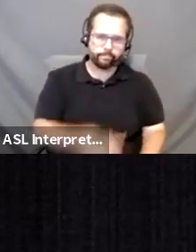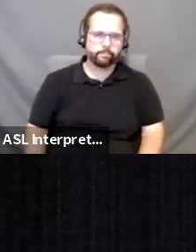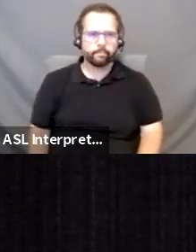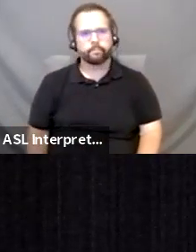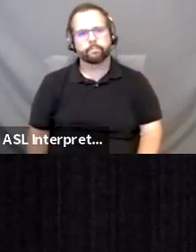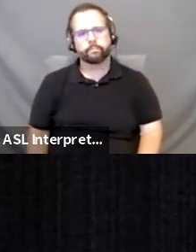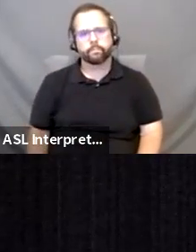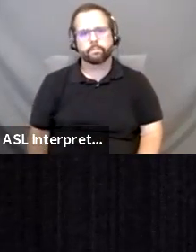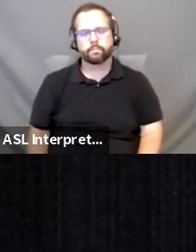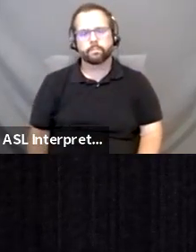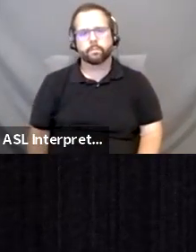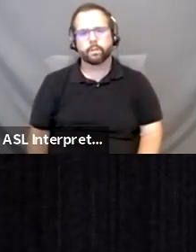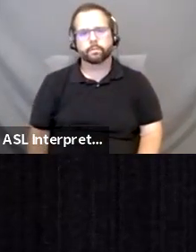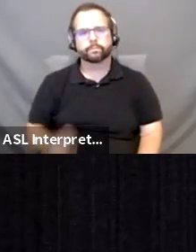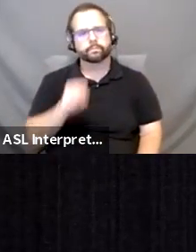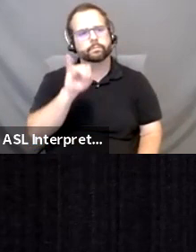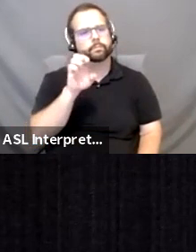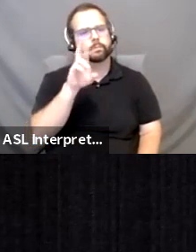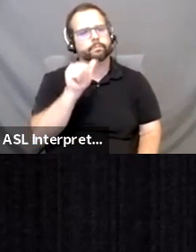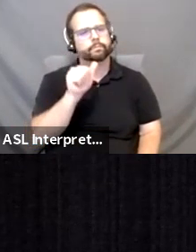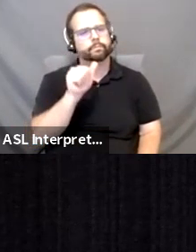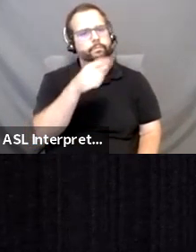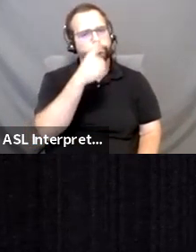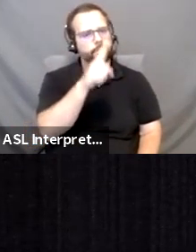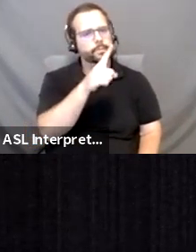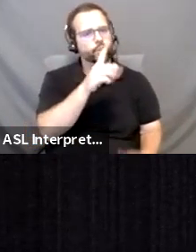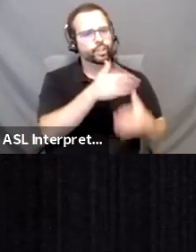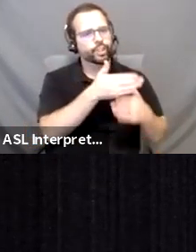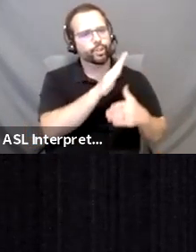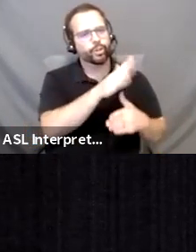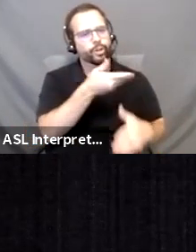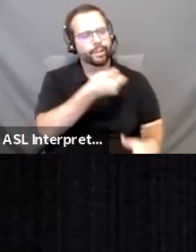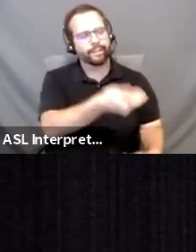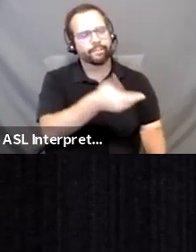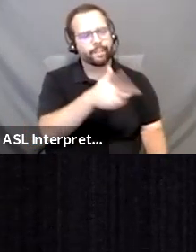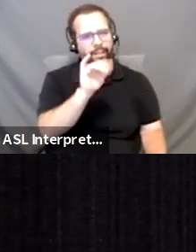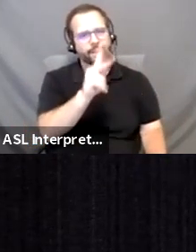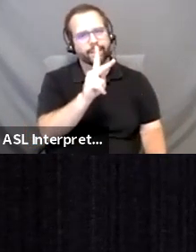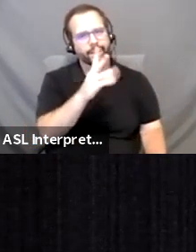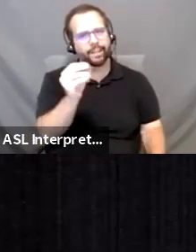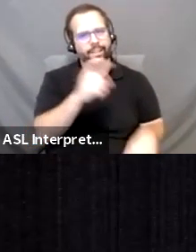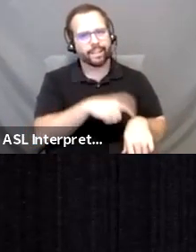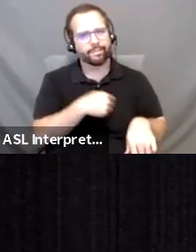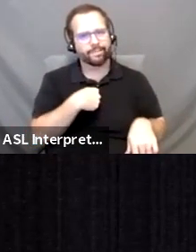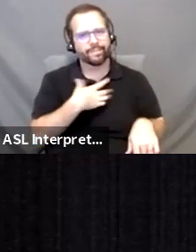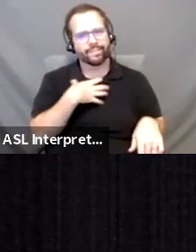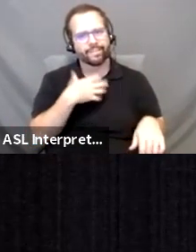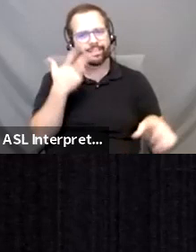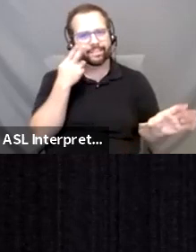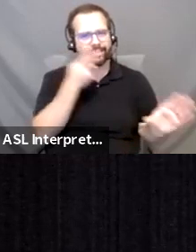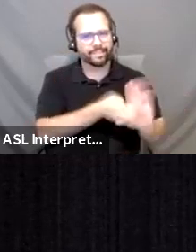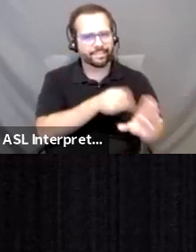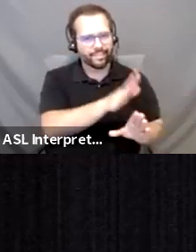Can you share your invite link and the time of that so that I can attend that